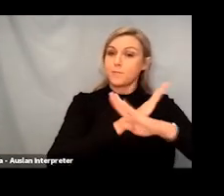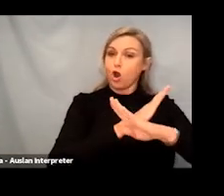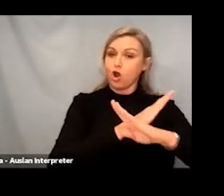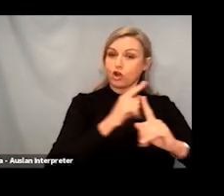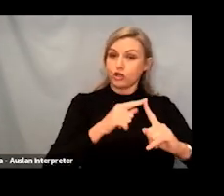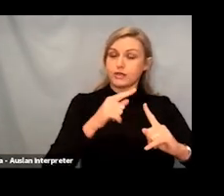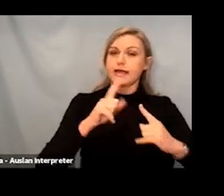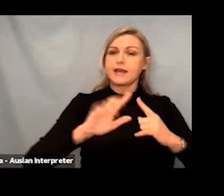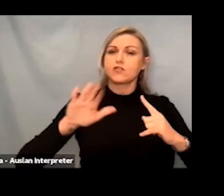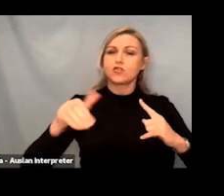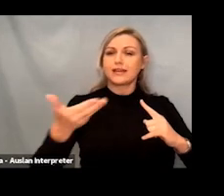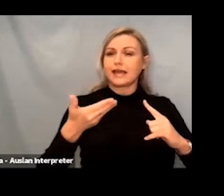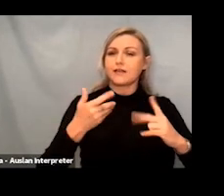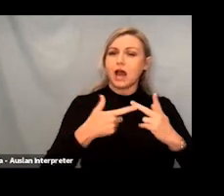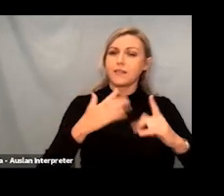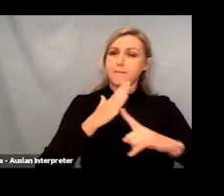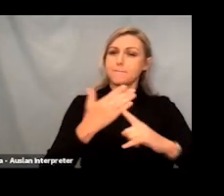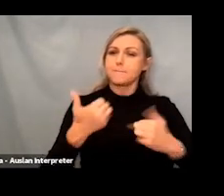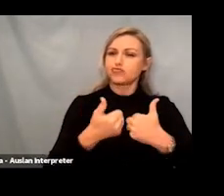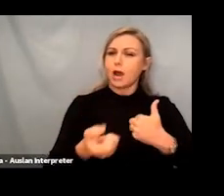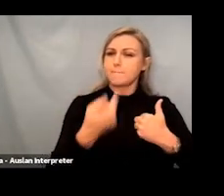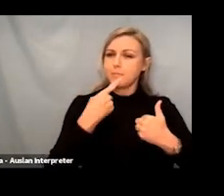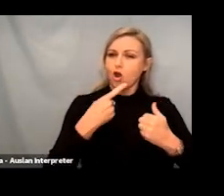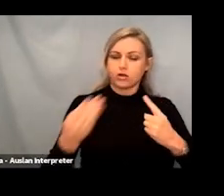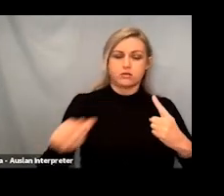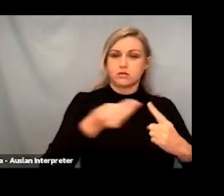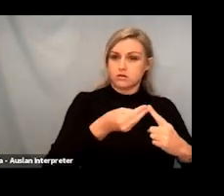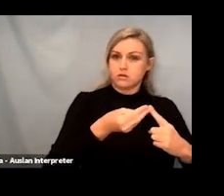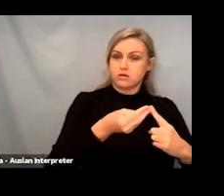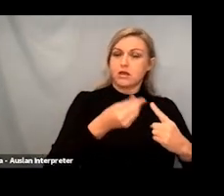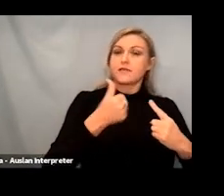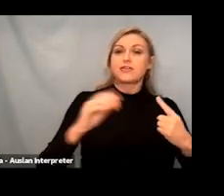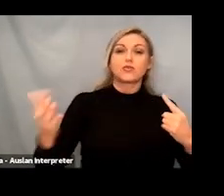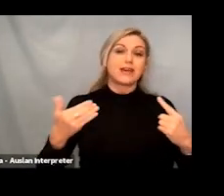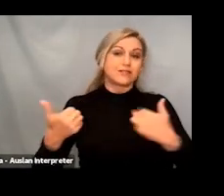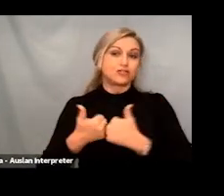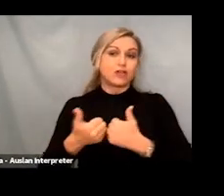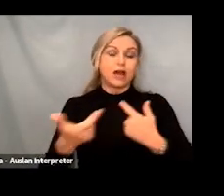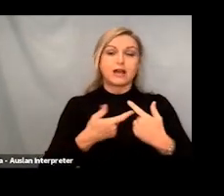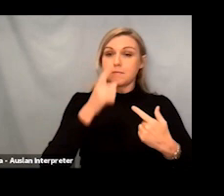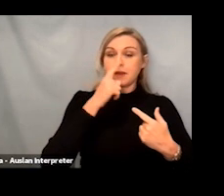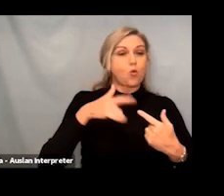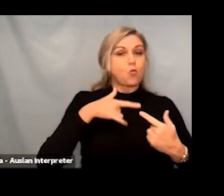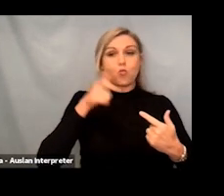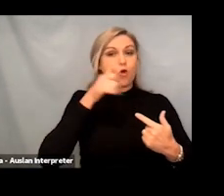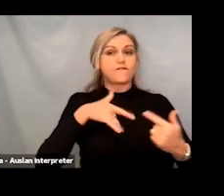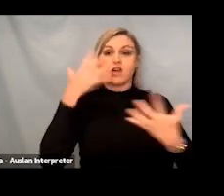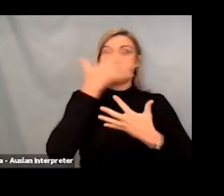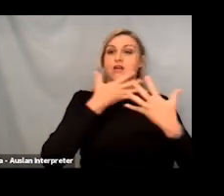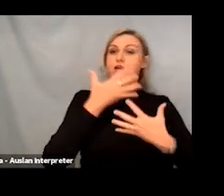an antagonist, a blocker, before you give the agonist, then people won't feel the effects. Animals won't show